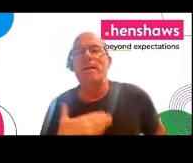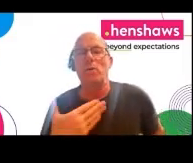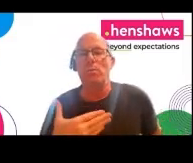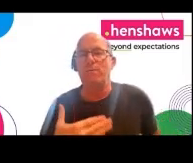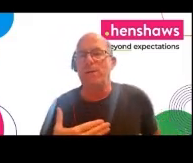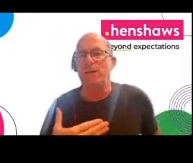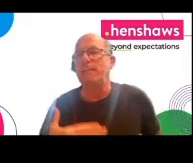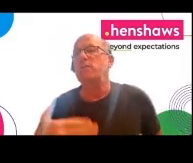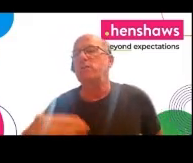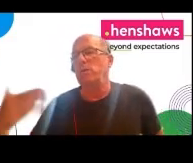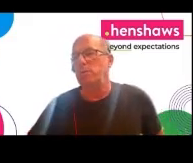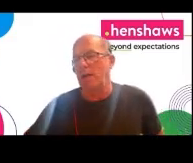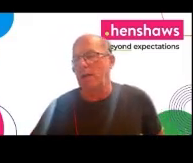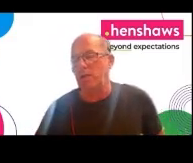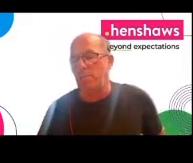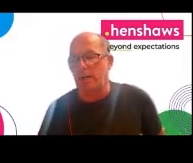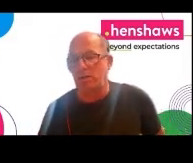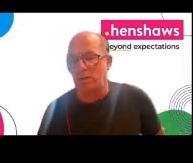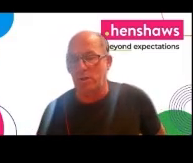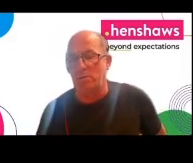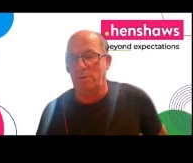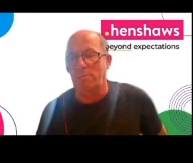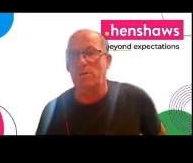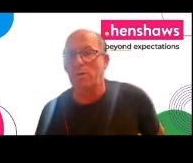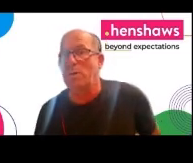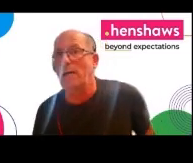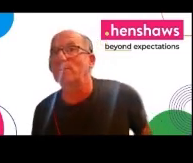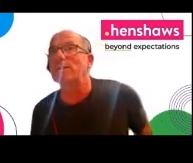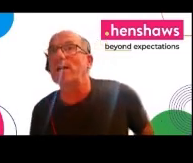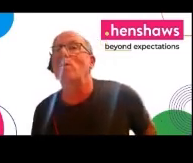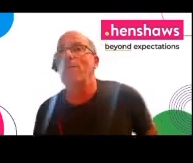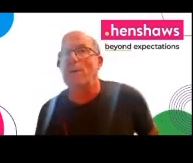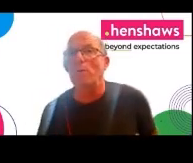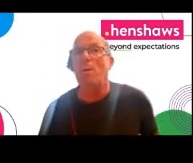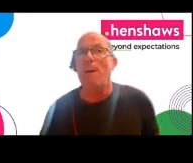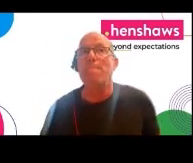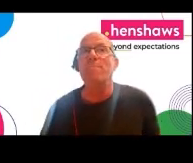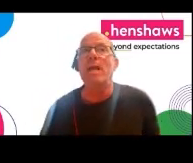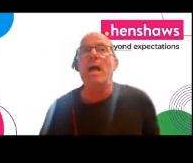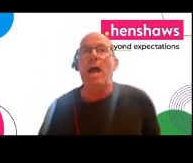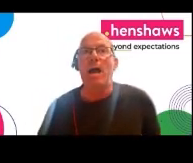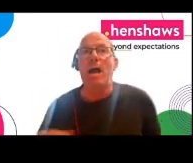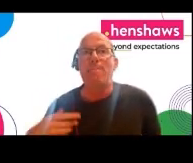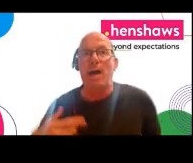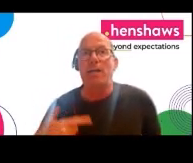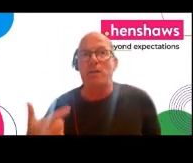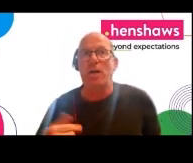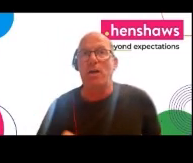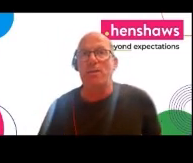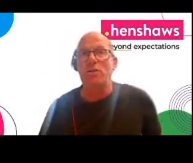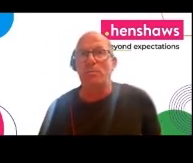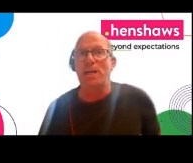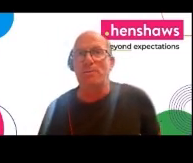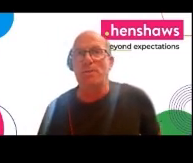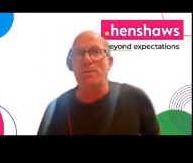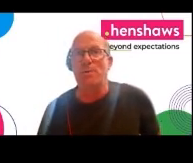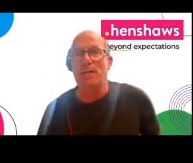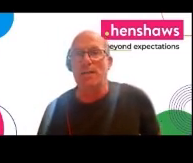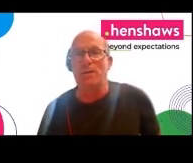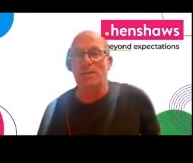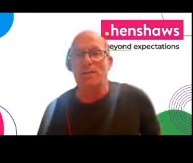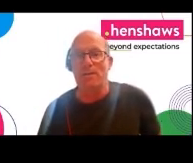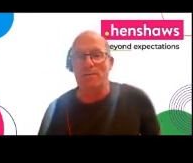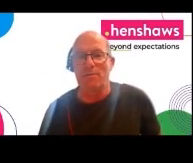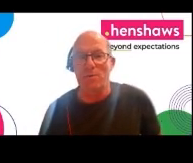it. My normal advice is to go back to the person who helped set your phone up, and they should be able